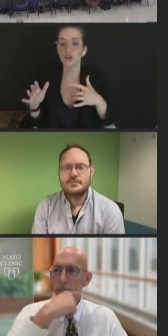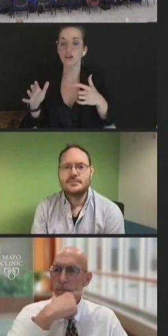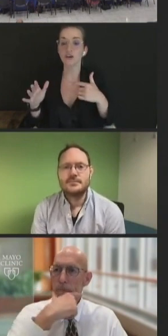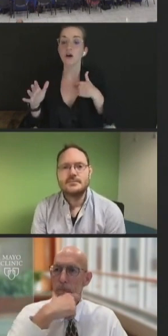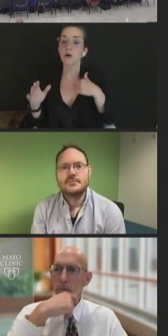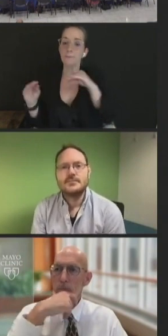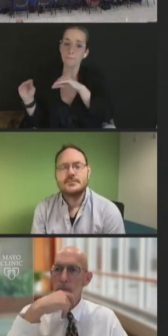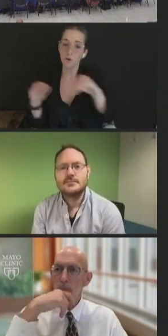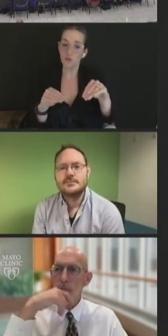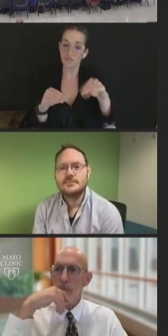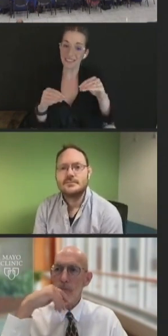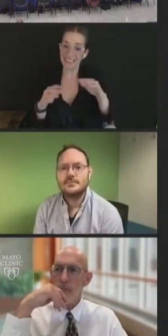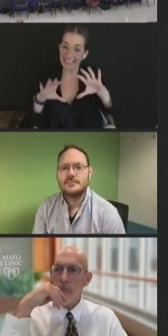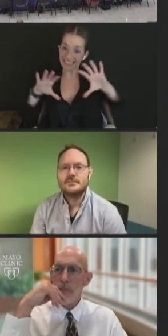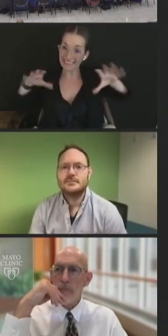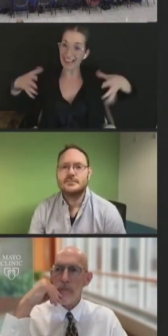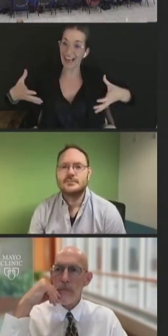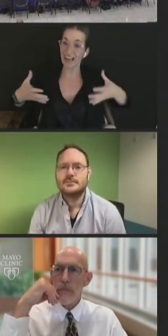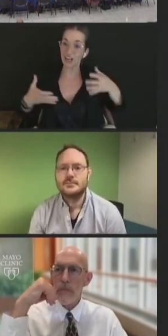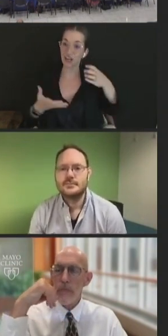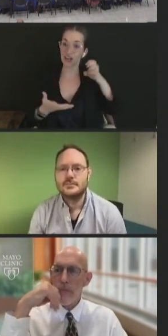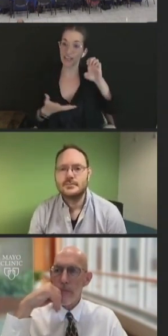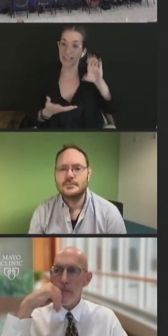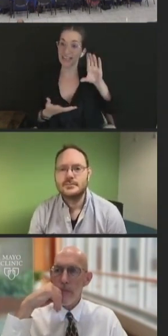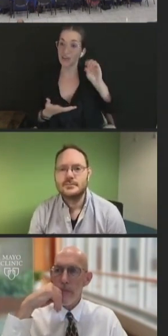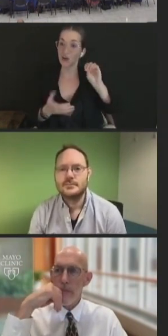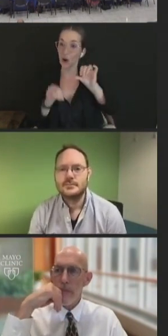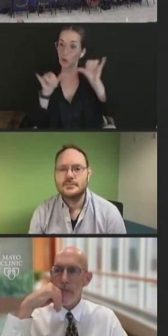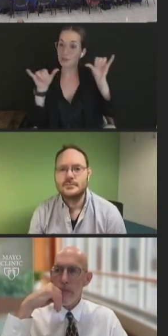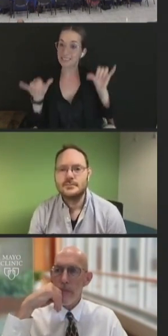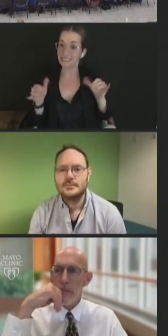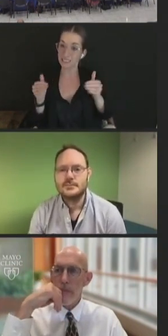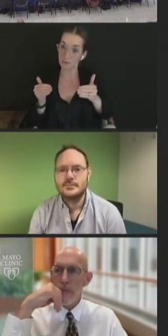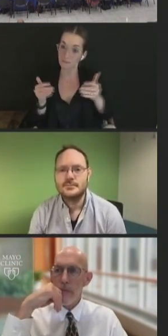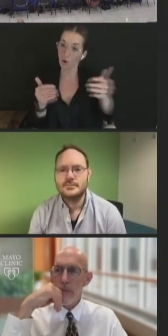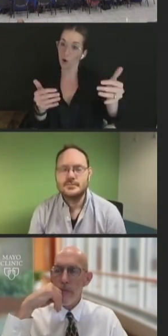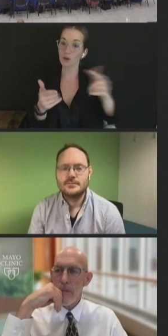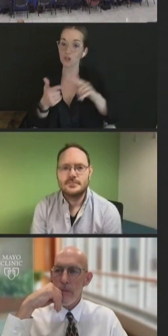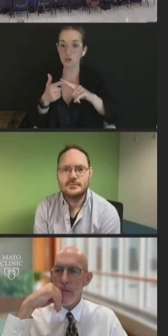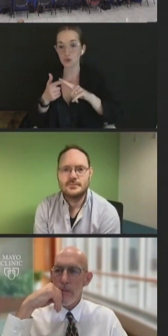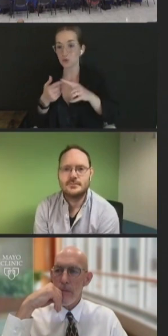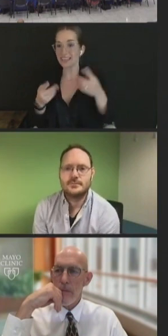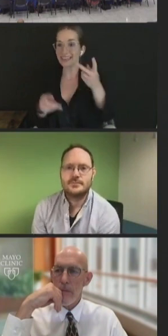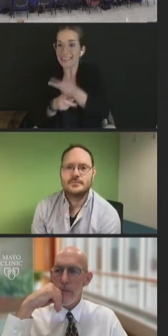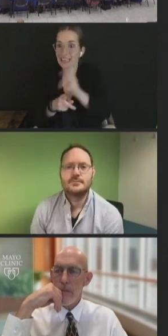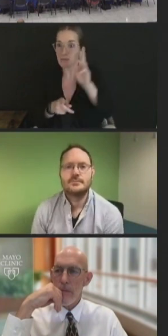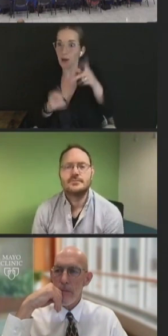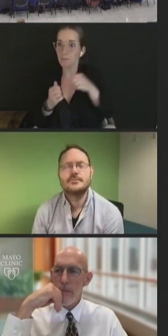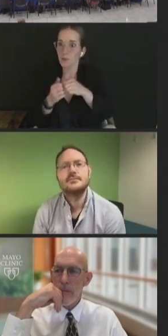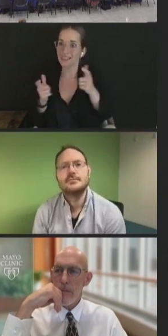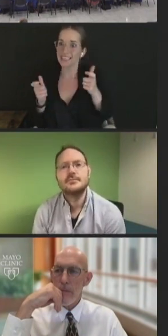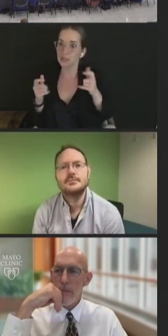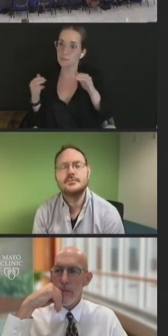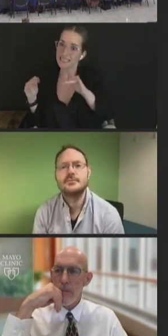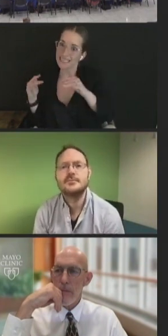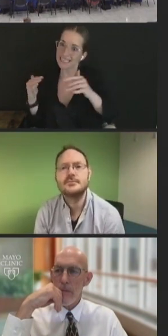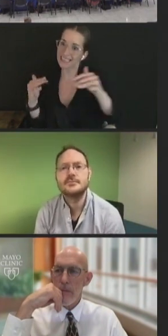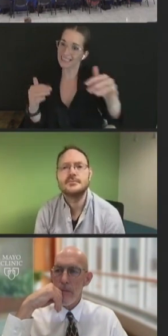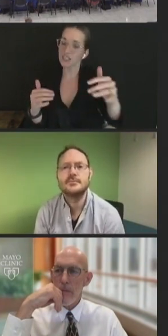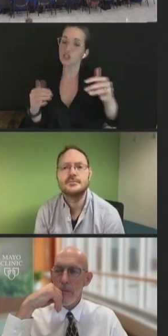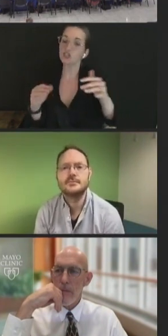ecosystem forward so that we can keep up with the speed of innovation. We need to move forward the pace